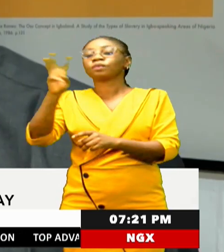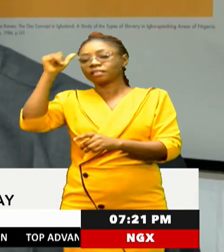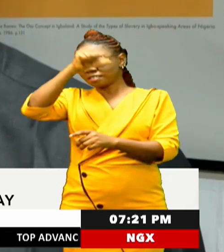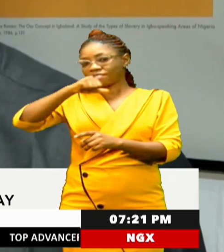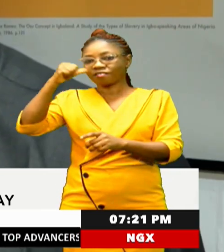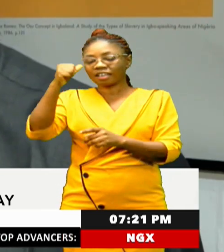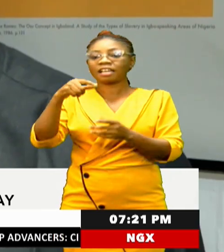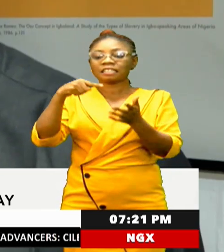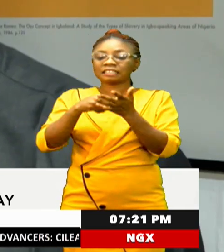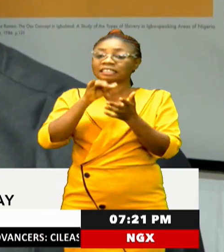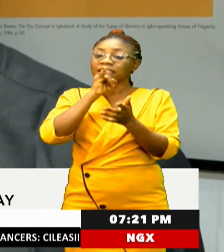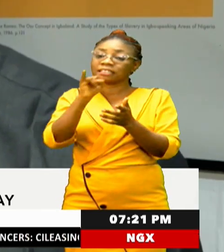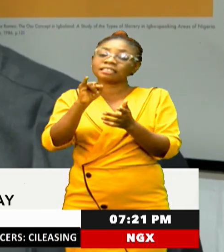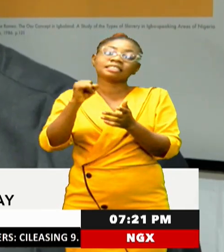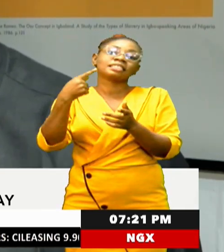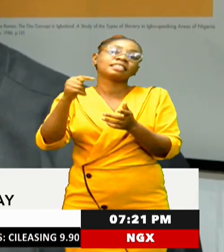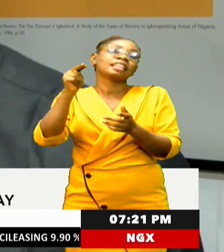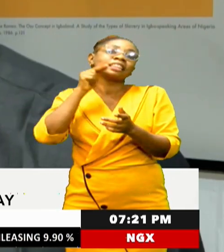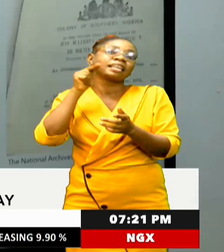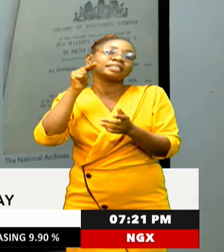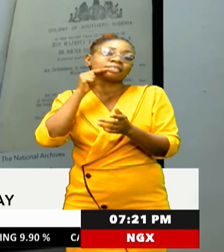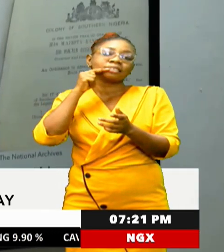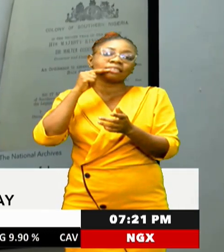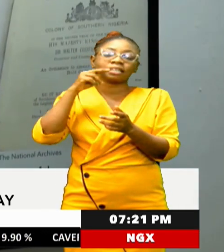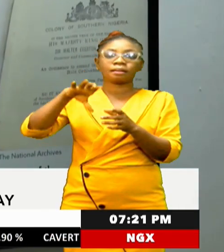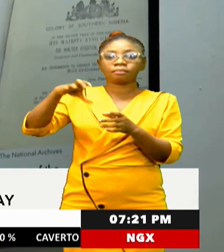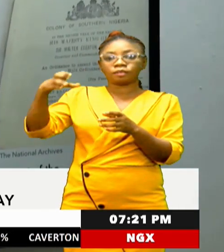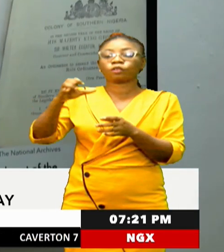is just the Nigerian phase of the project.